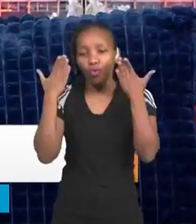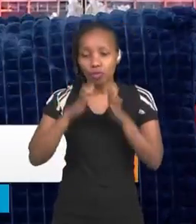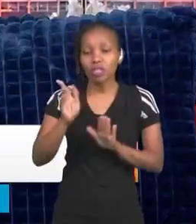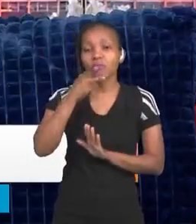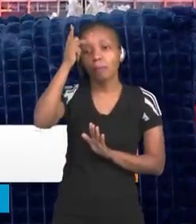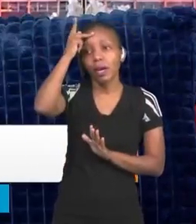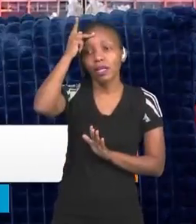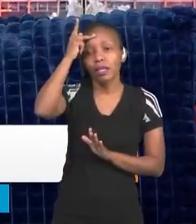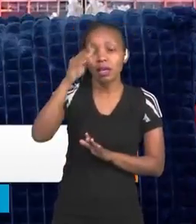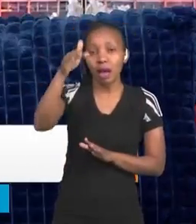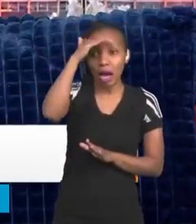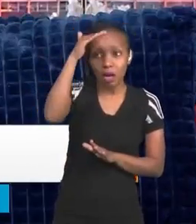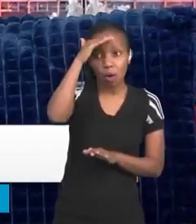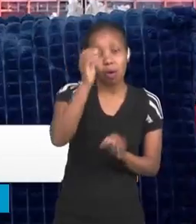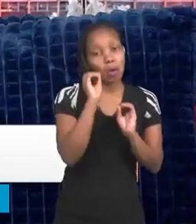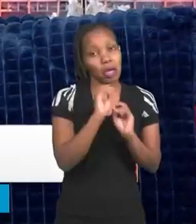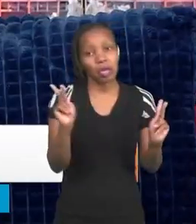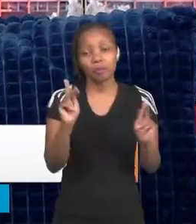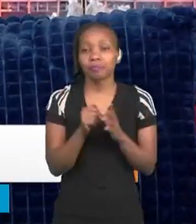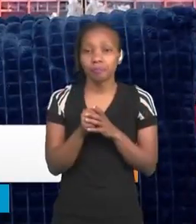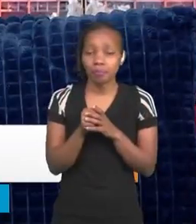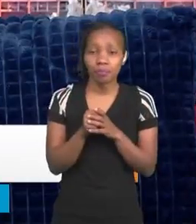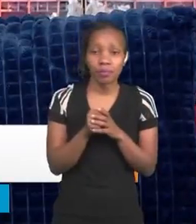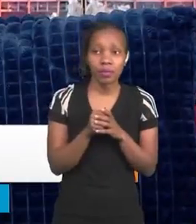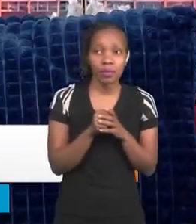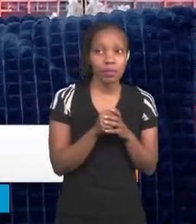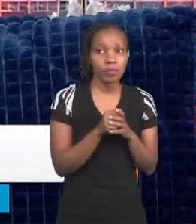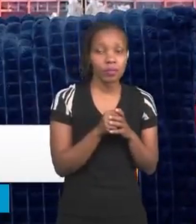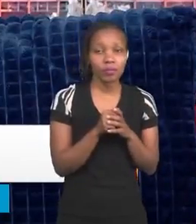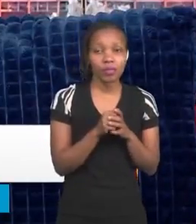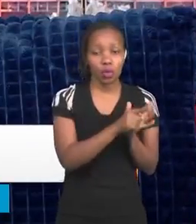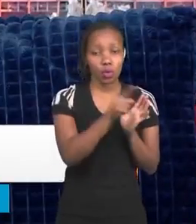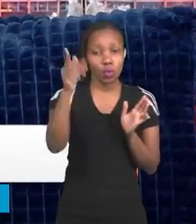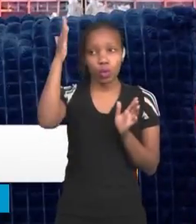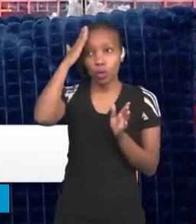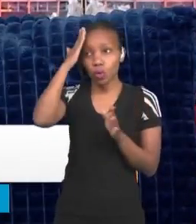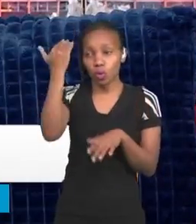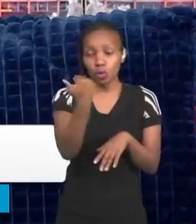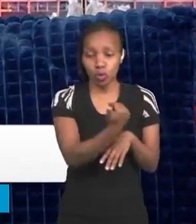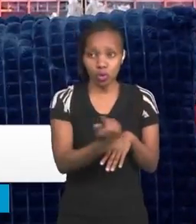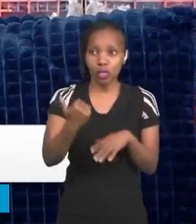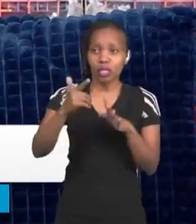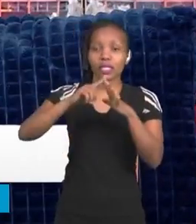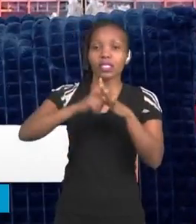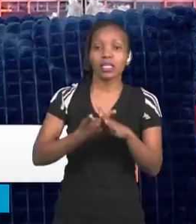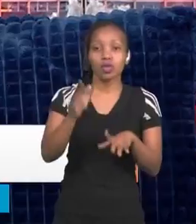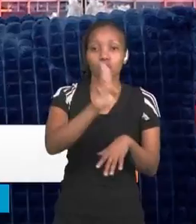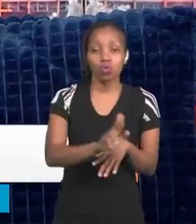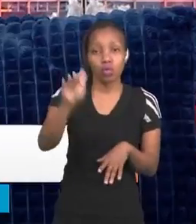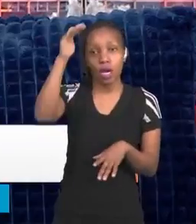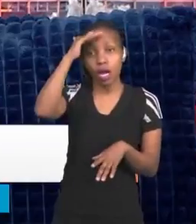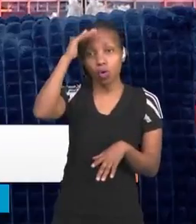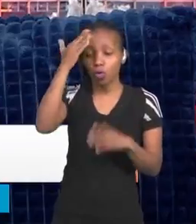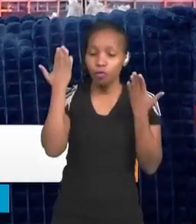mm-hmm. that this is okay. Mm-hmm. So by the time, and you'll be the last one to realize that your child has started using. Okay. So by the